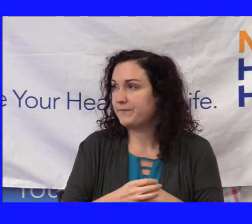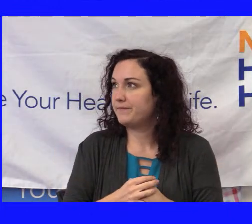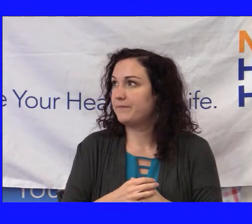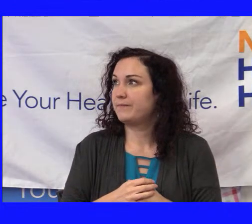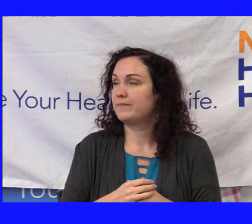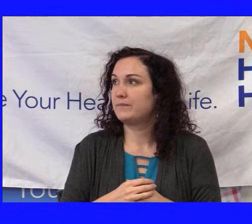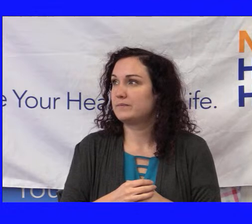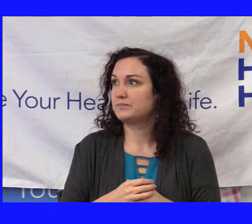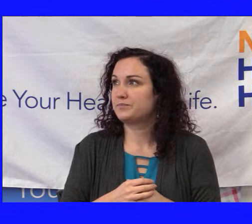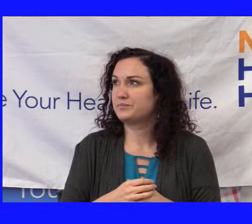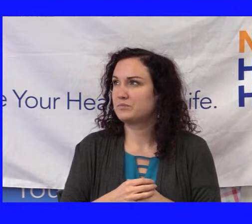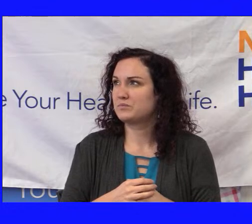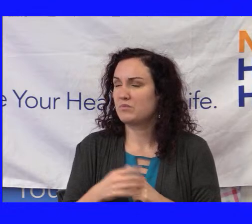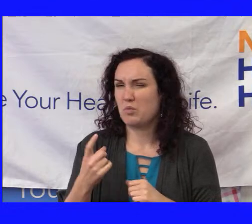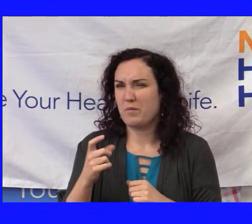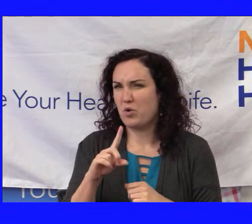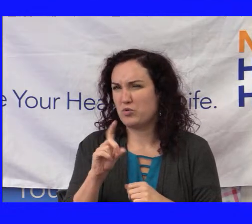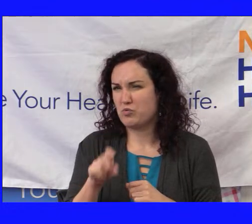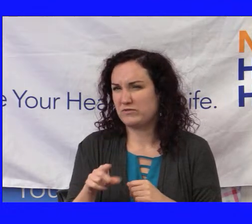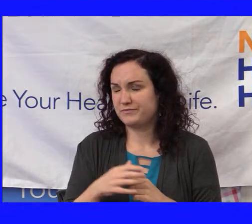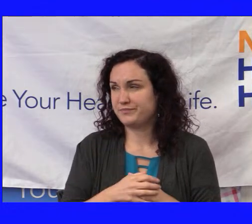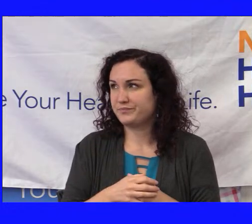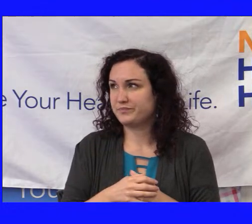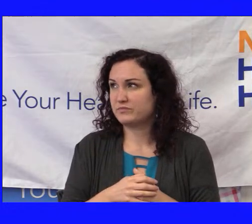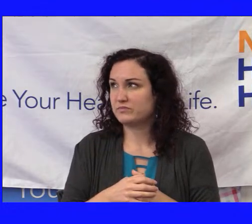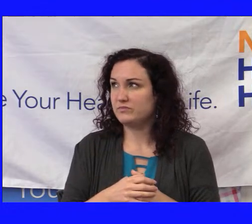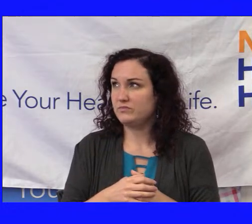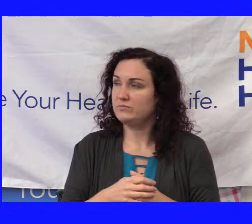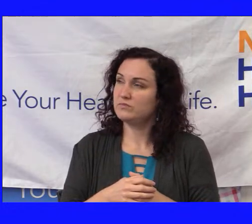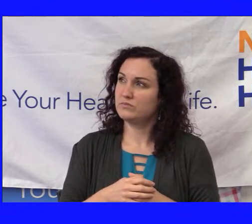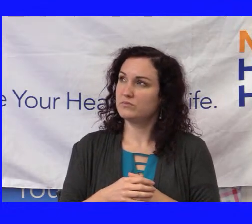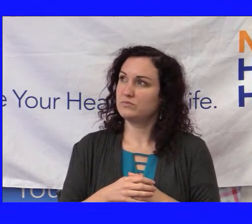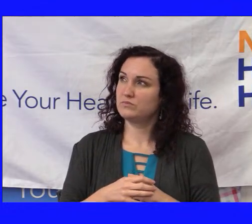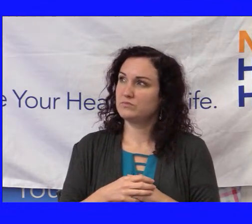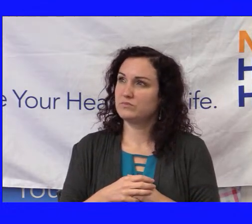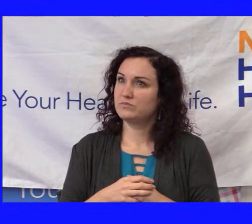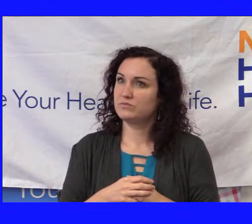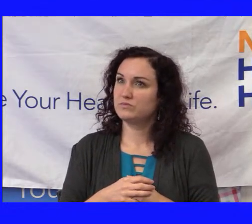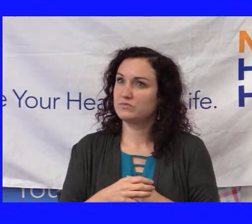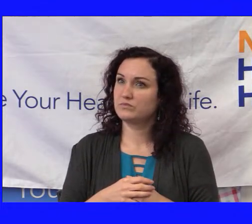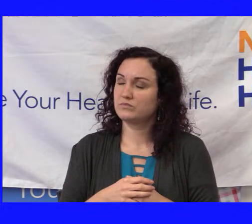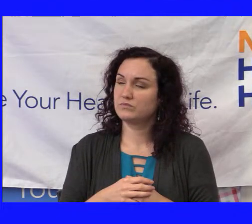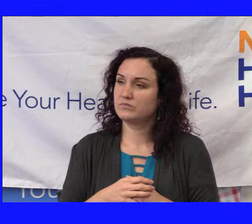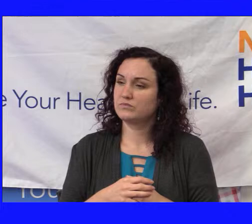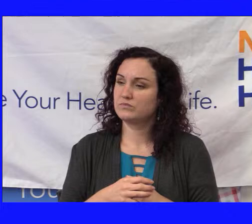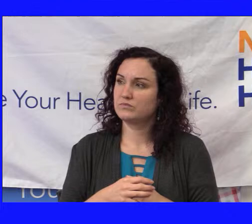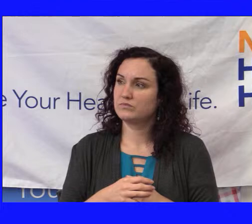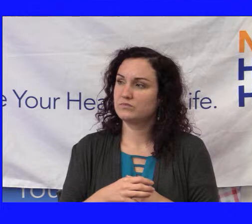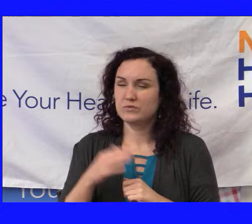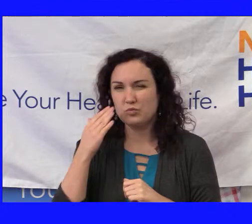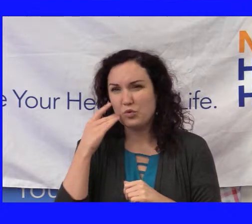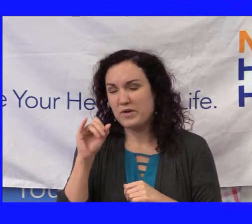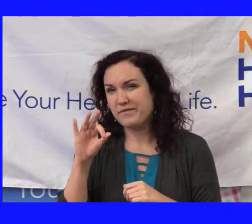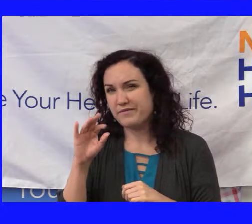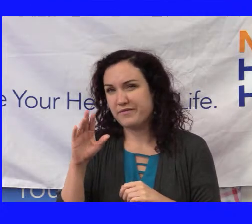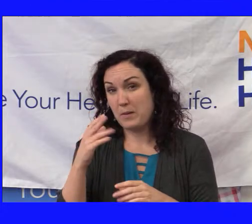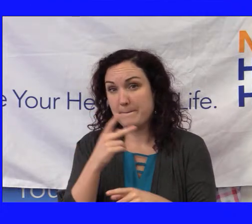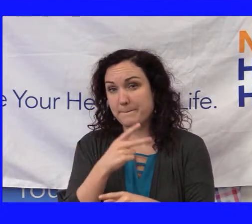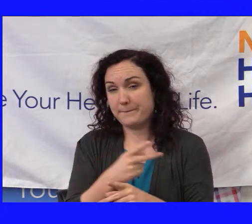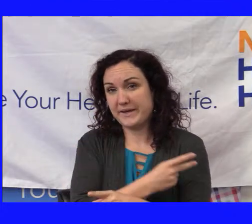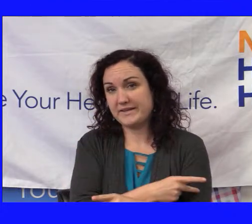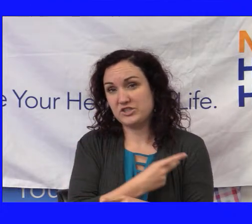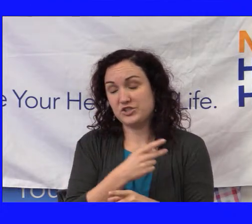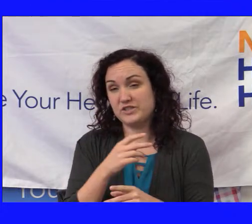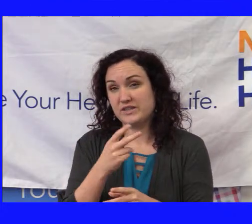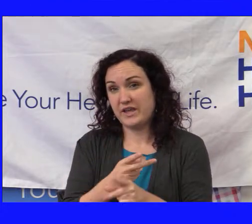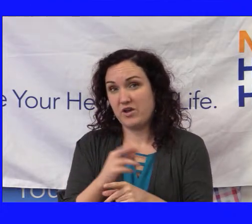And there was one other question I had, that is, do you know if this revenue, patient care revenue, includes the NYC